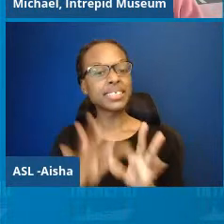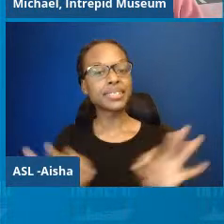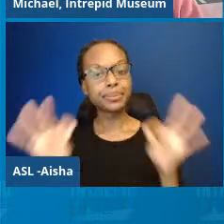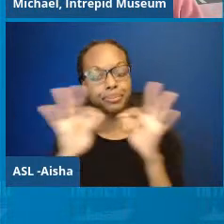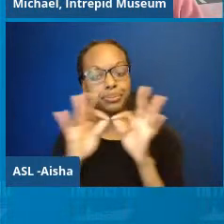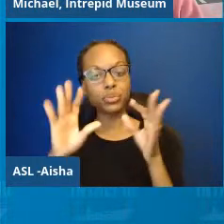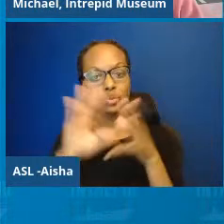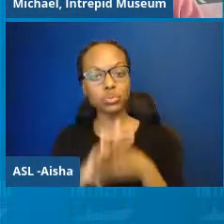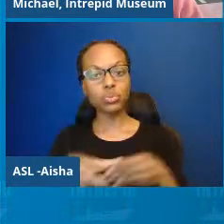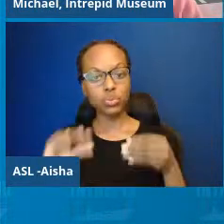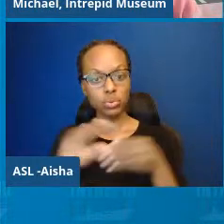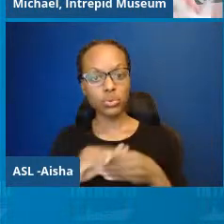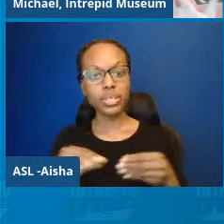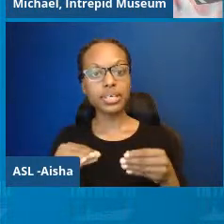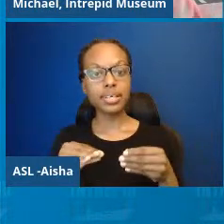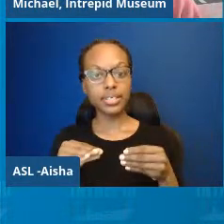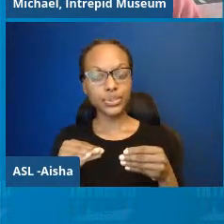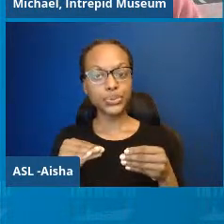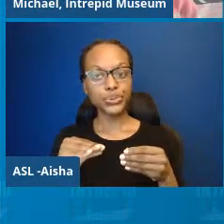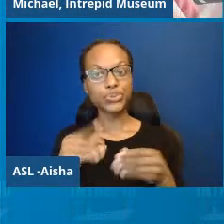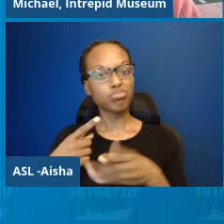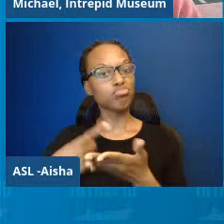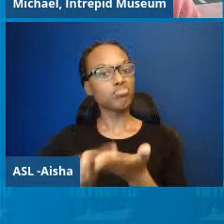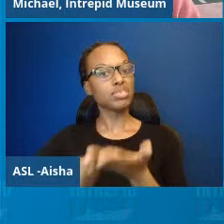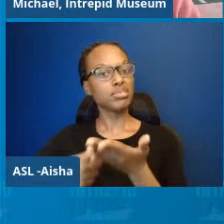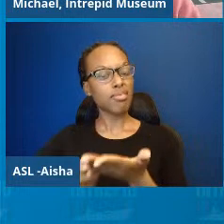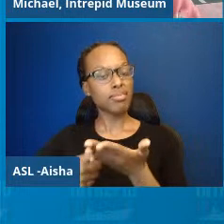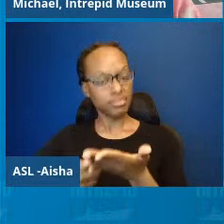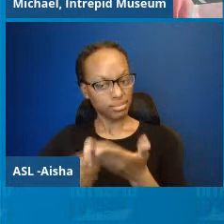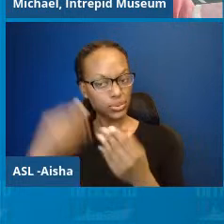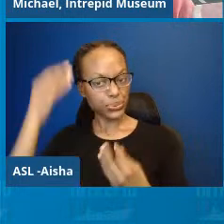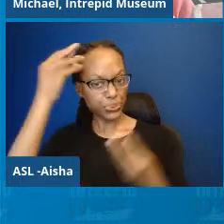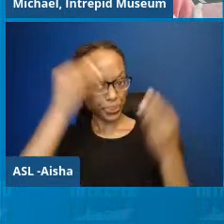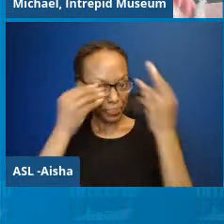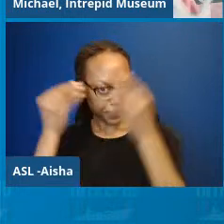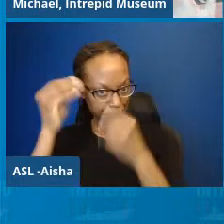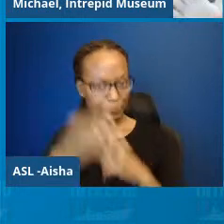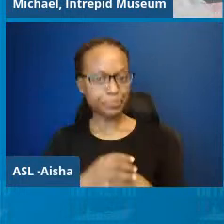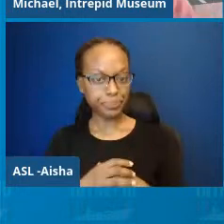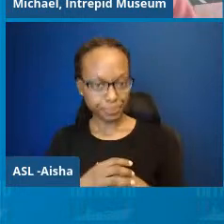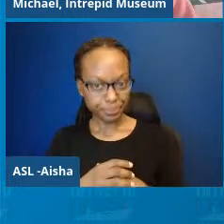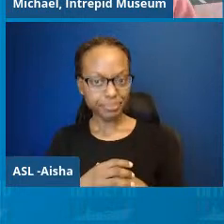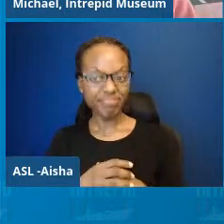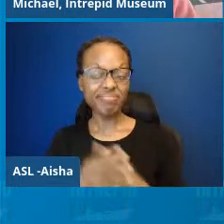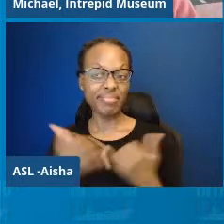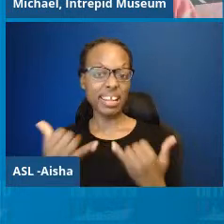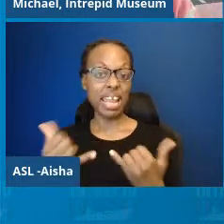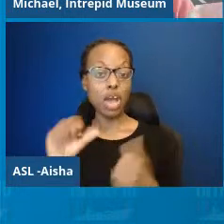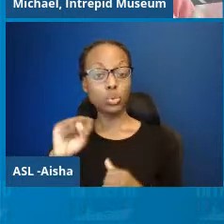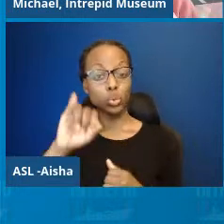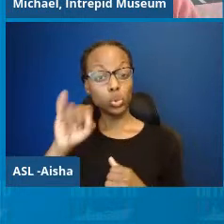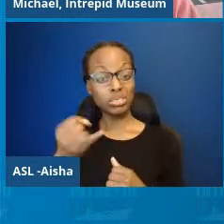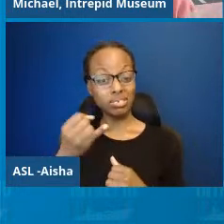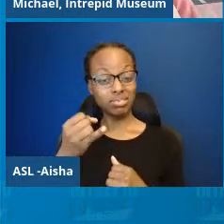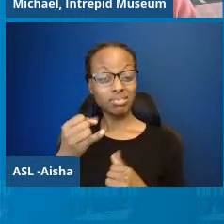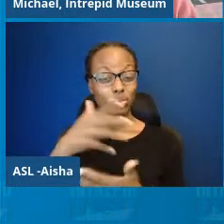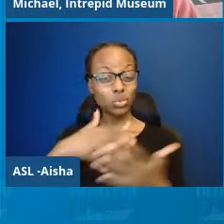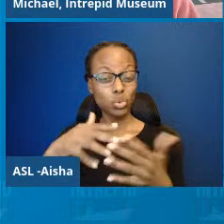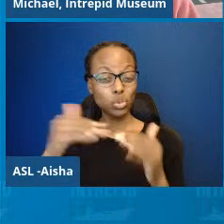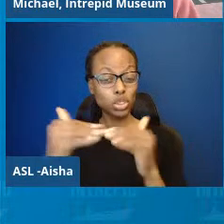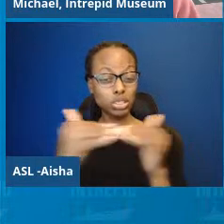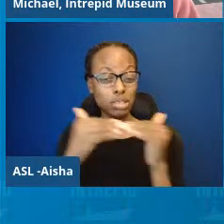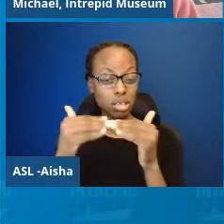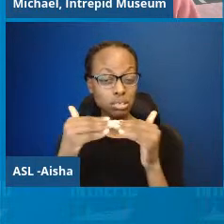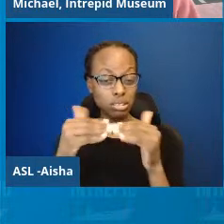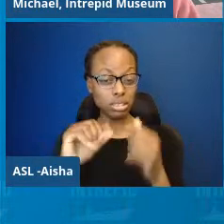story to talk about and discuss as we face social justice issues in our country and our world